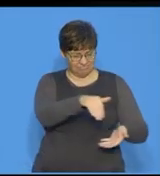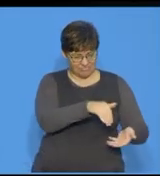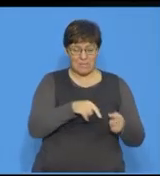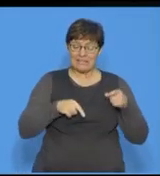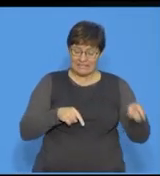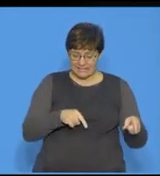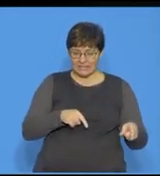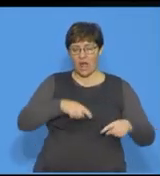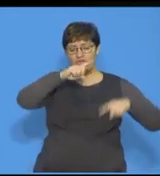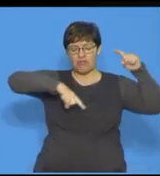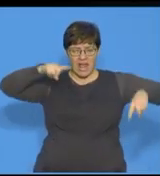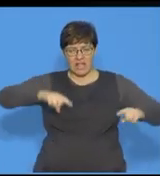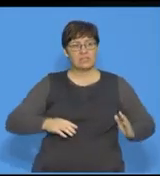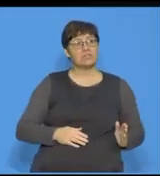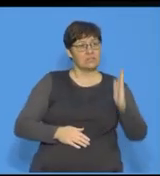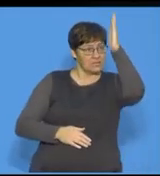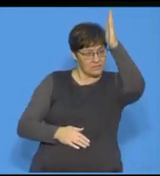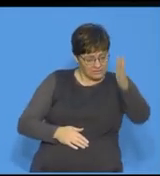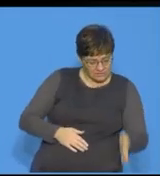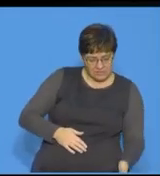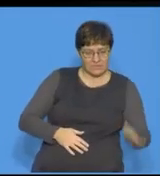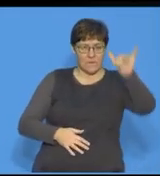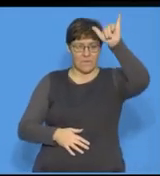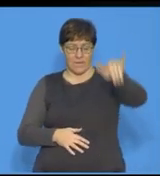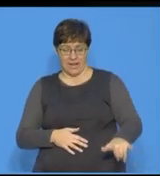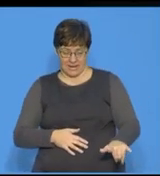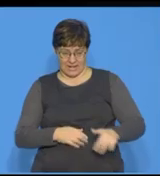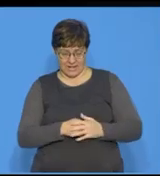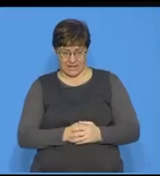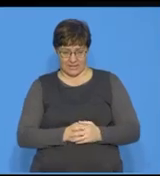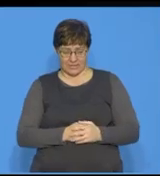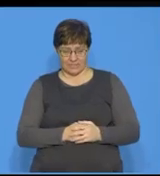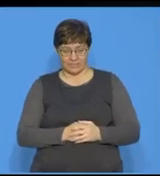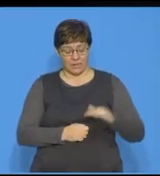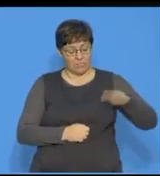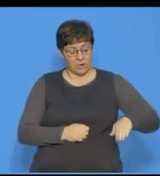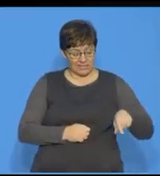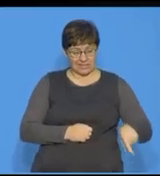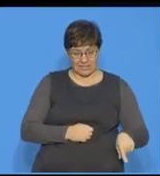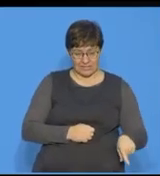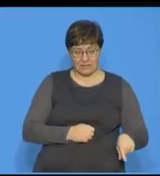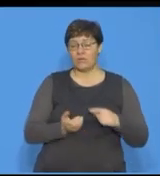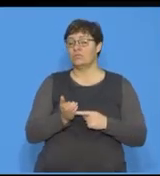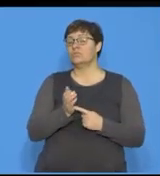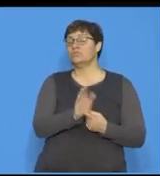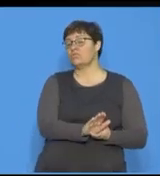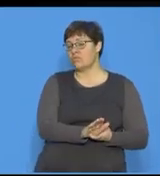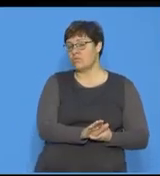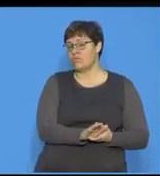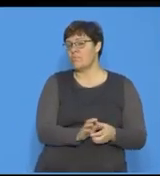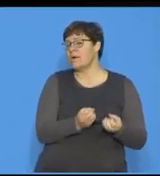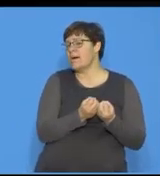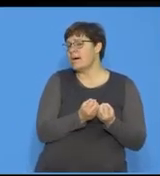are going up the y-axis. So at the bottom of our graph, we're going to show